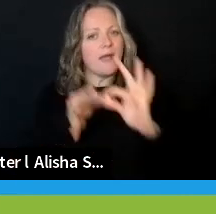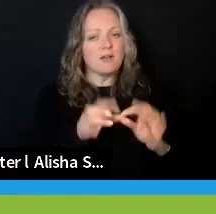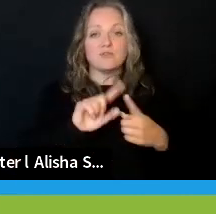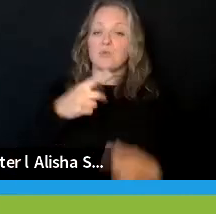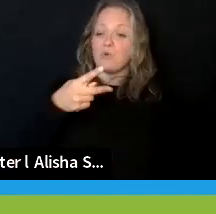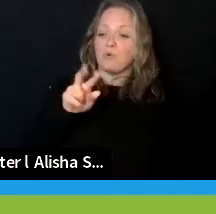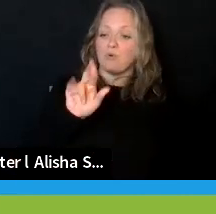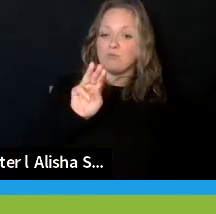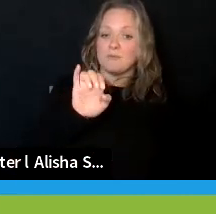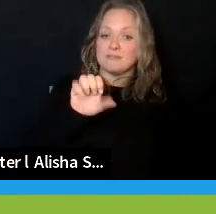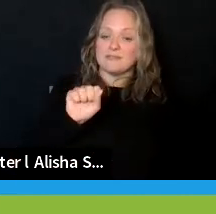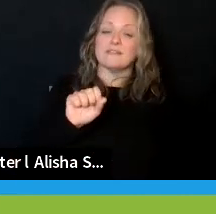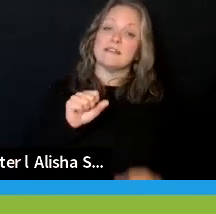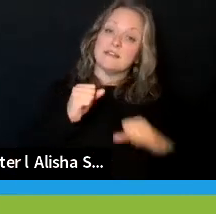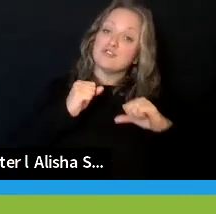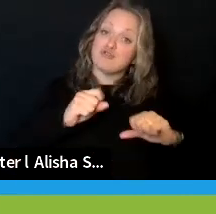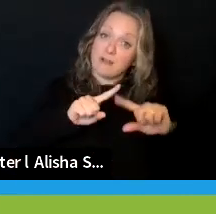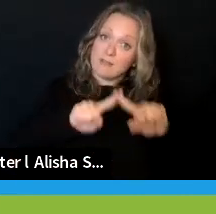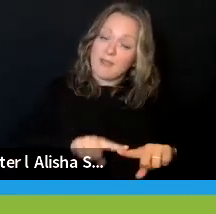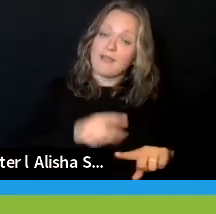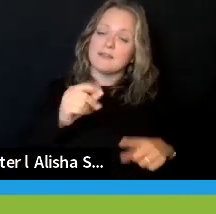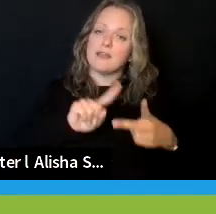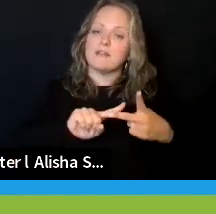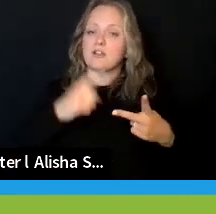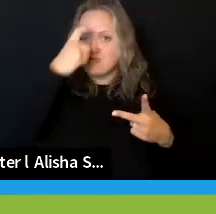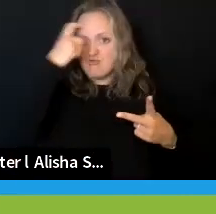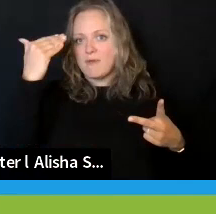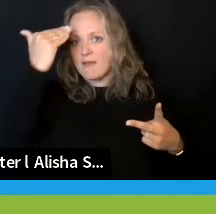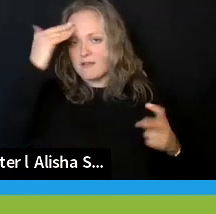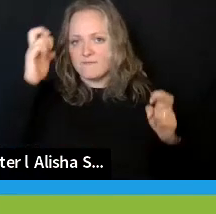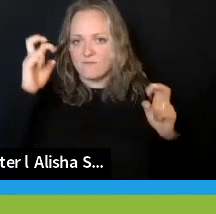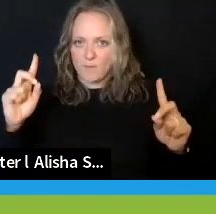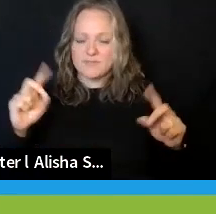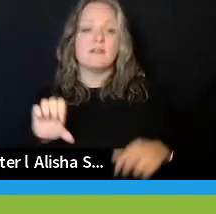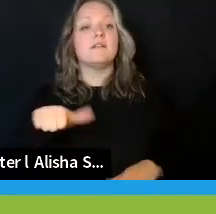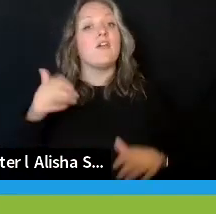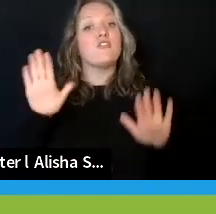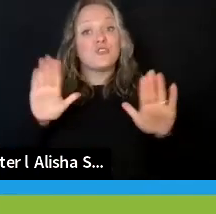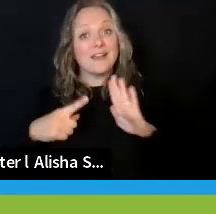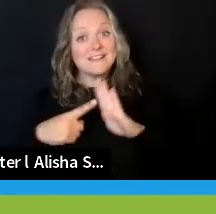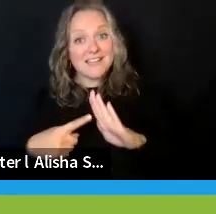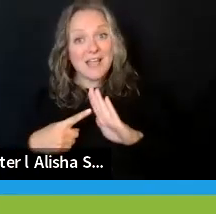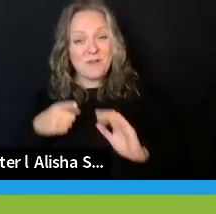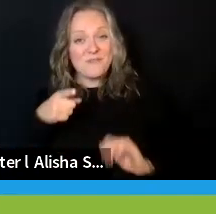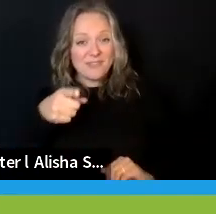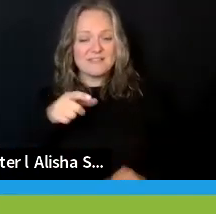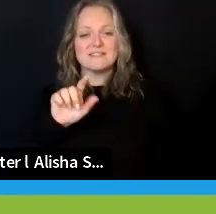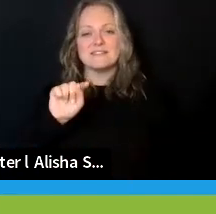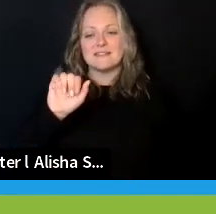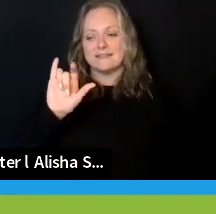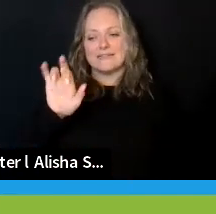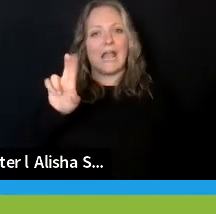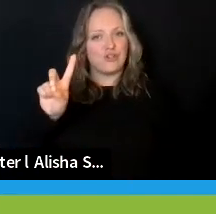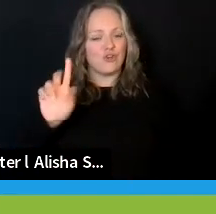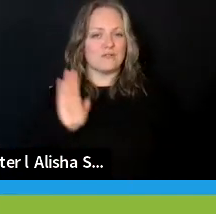being strength-based and trauma-informed. So another great example of this is the tailored drop-in